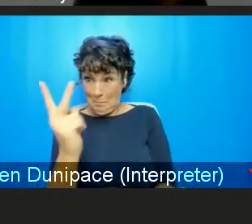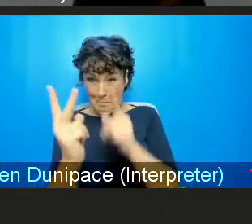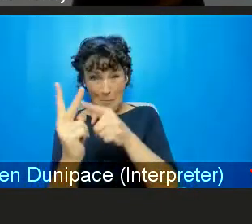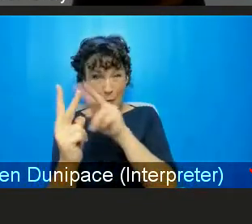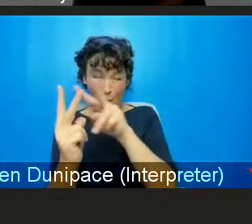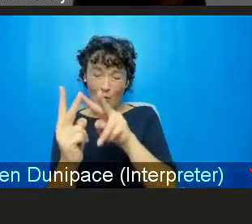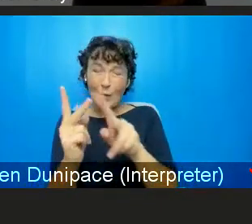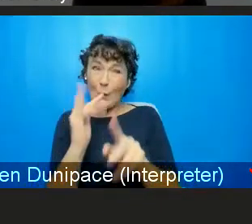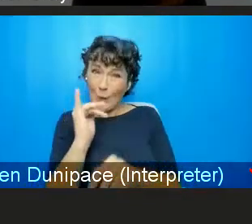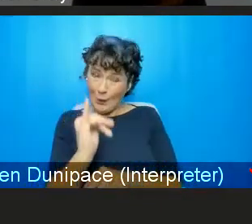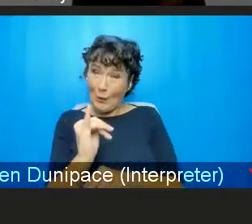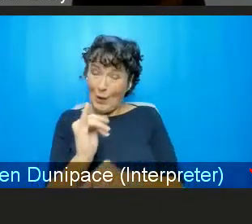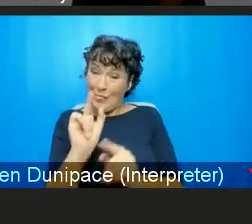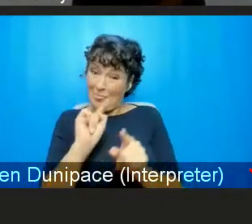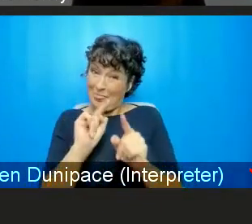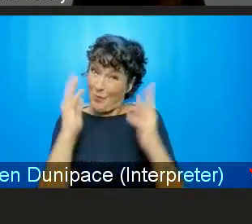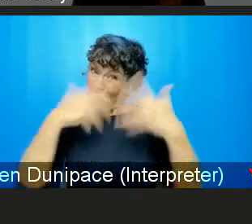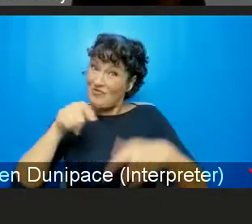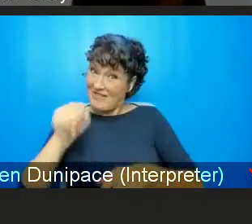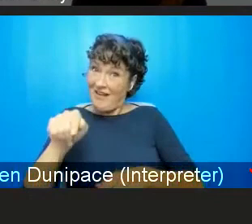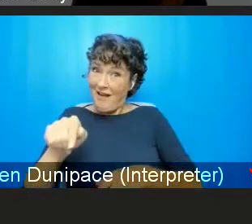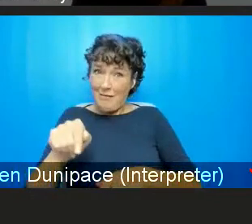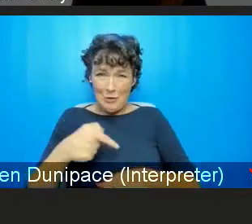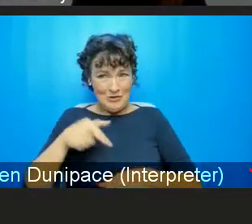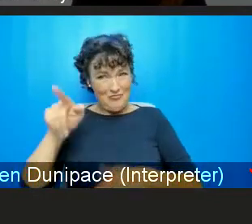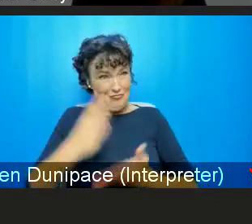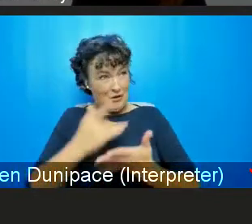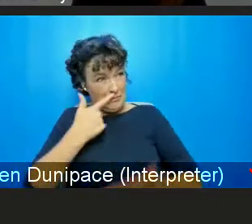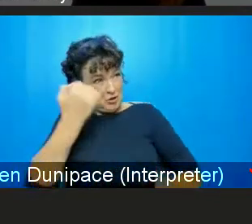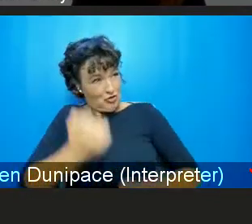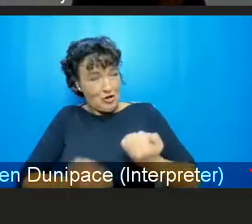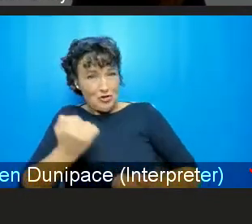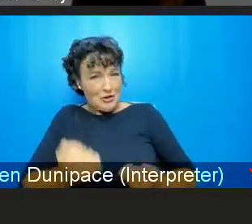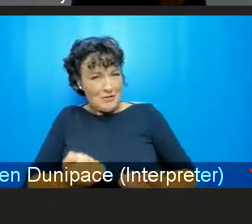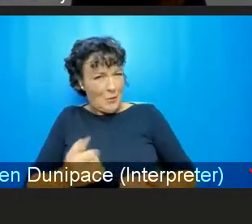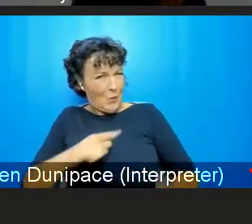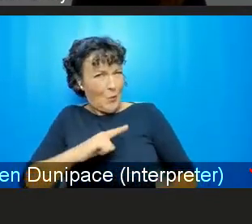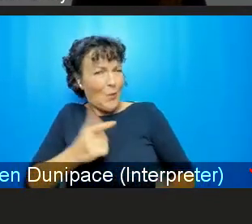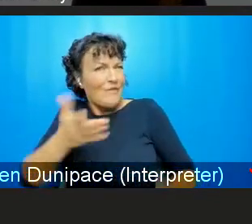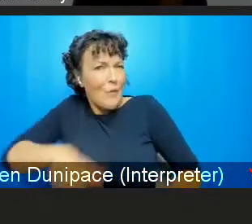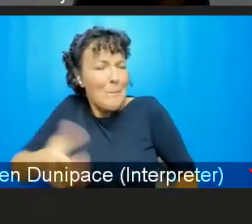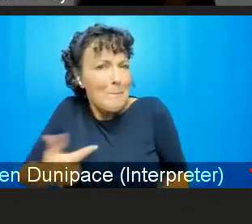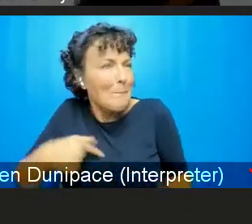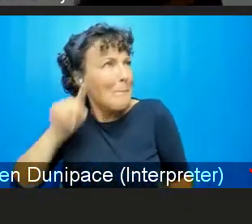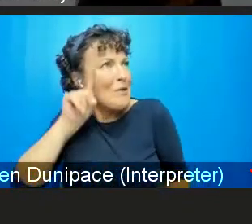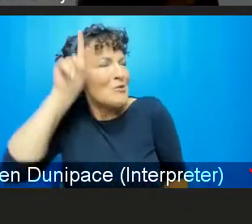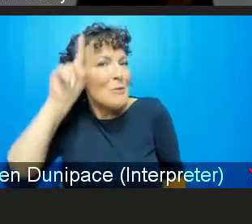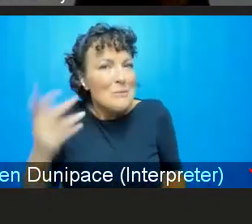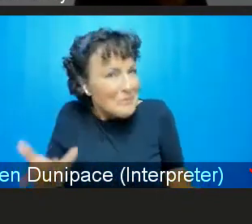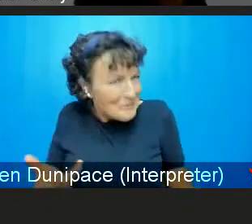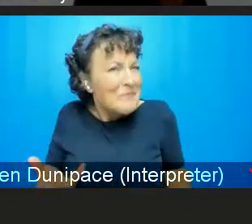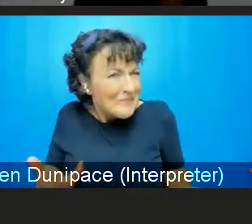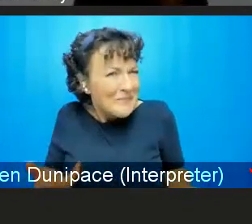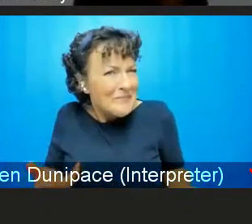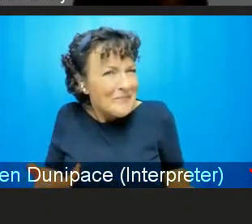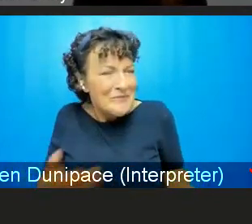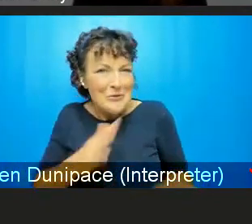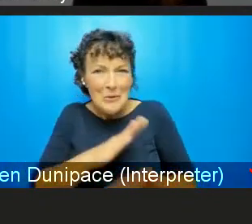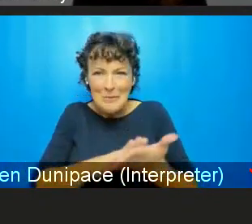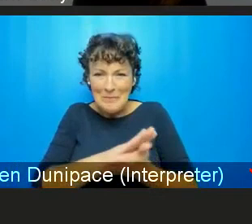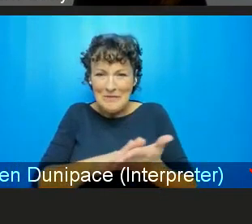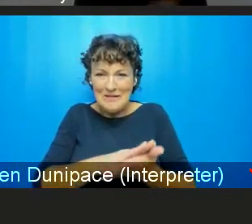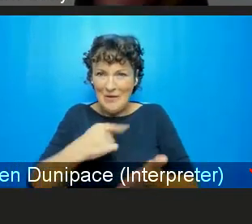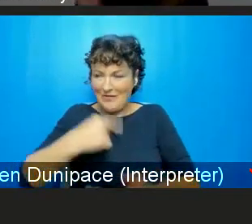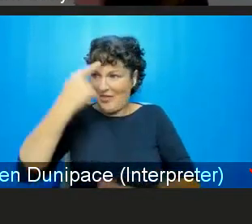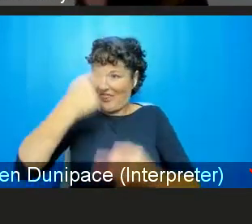probably troublesome one, because we shouldn't draw those perceptions. I guess that takes us into, you know, things like unconscious bias